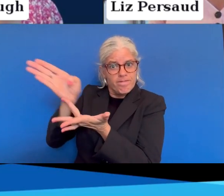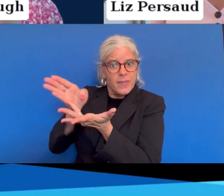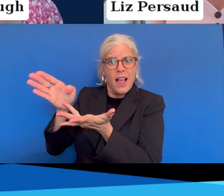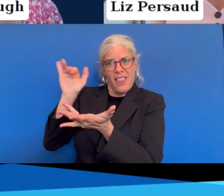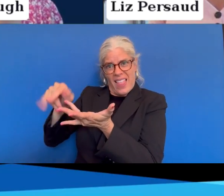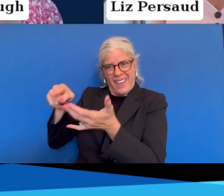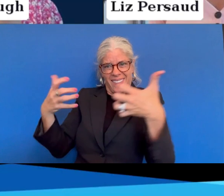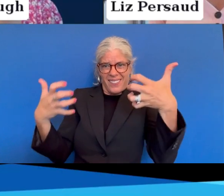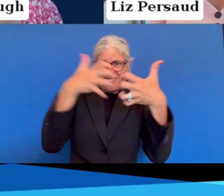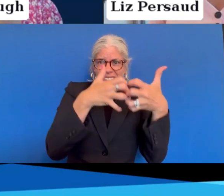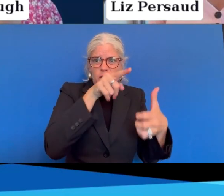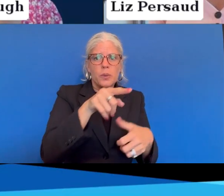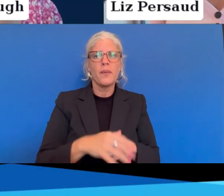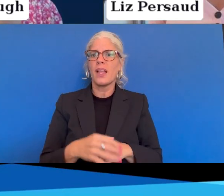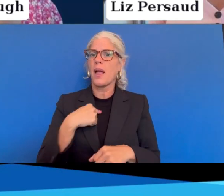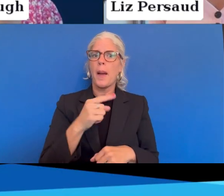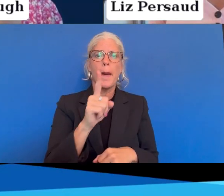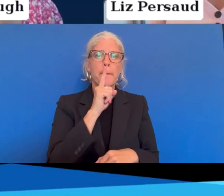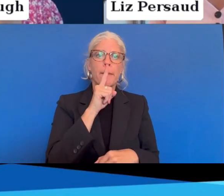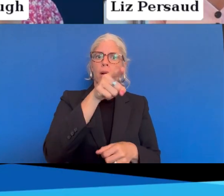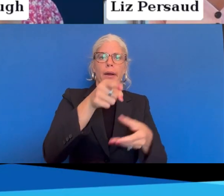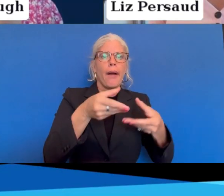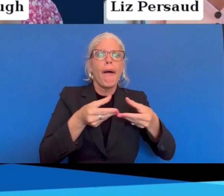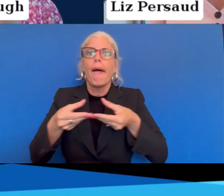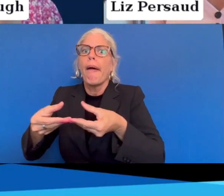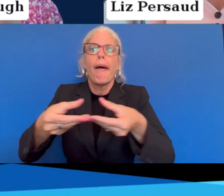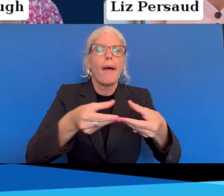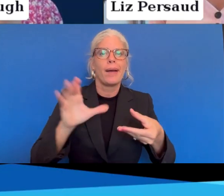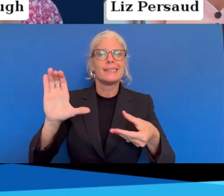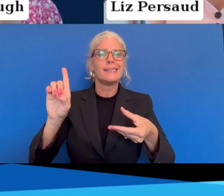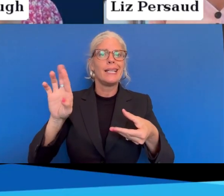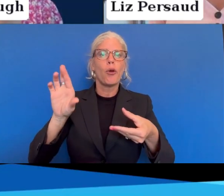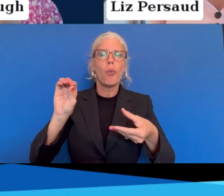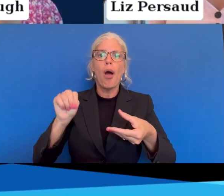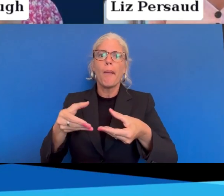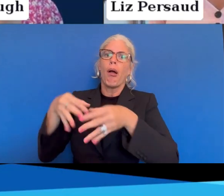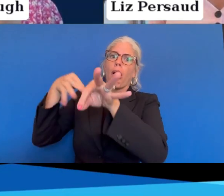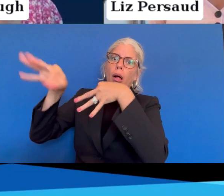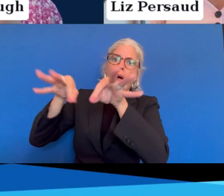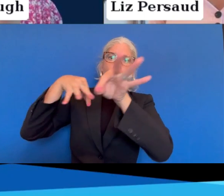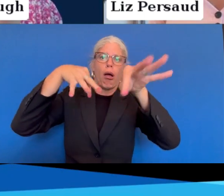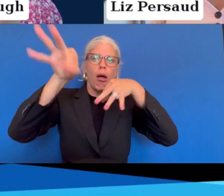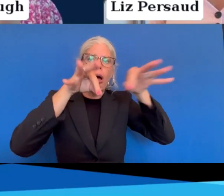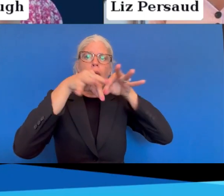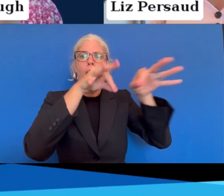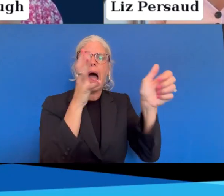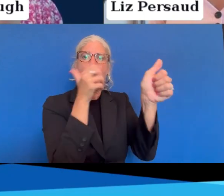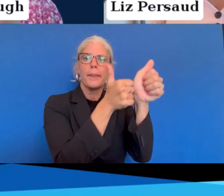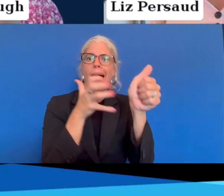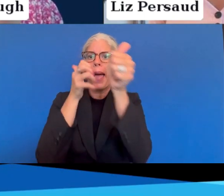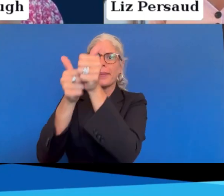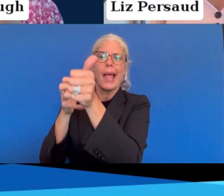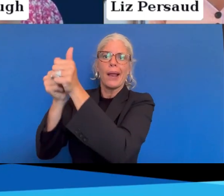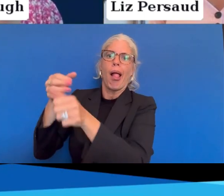person than each of you to have a multidisciplinary team that works for you. I don't want you carrying